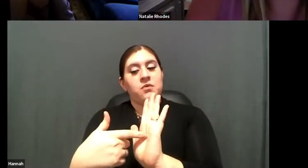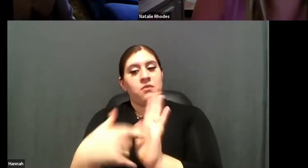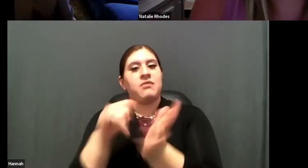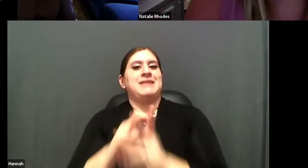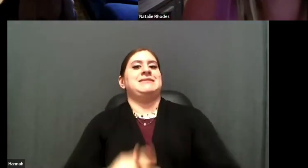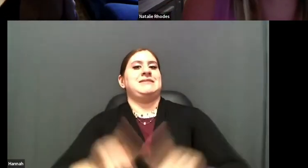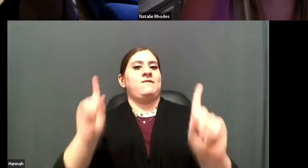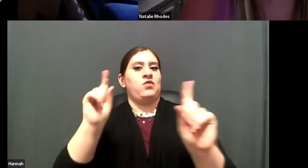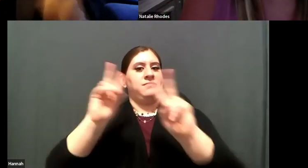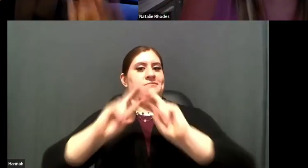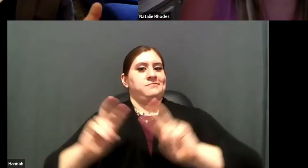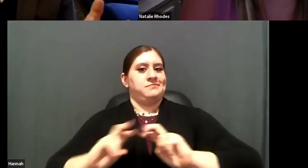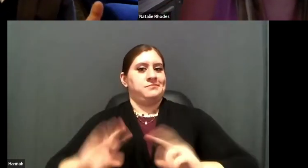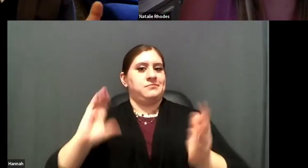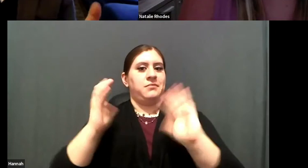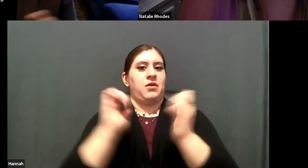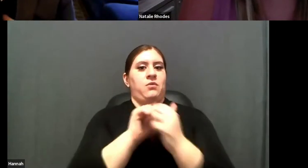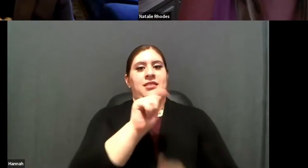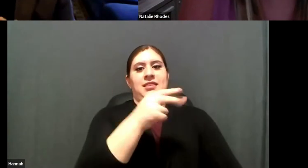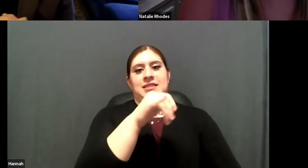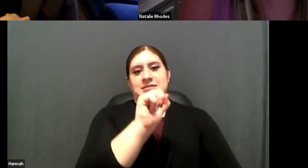different evaluation than what a thesis is.